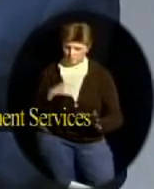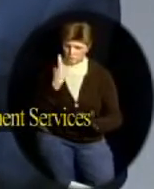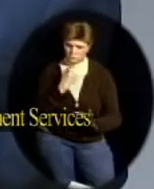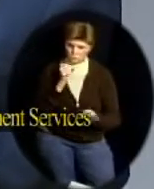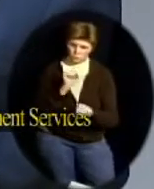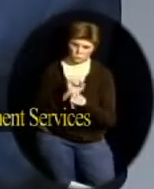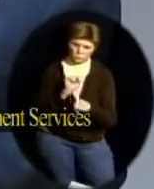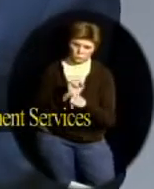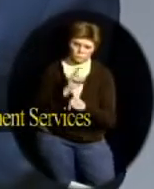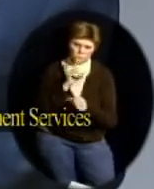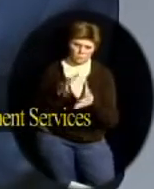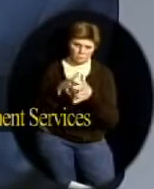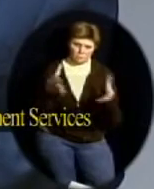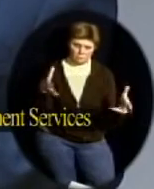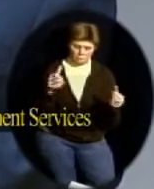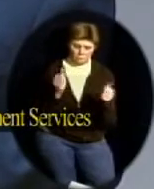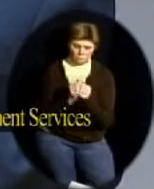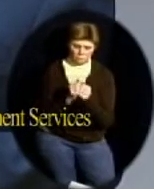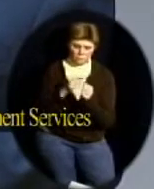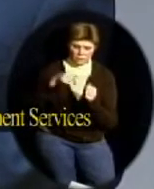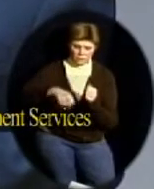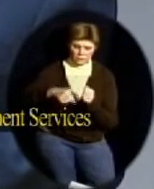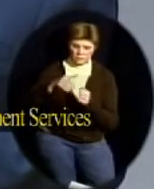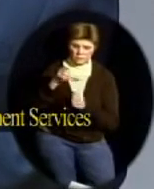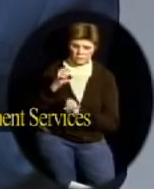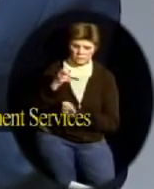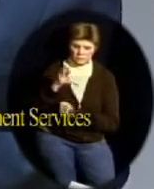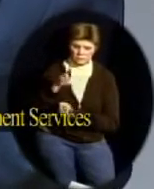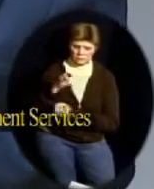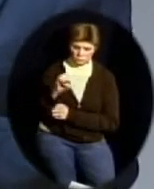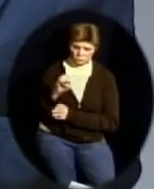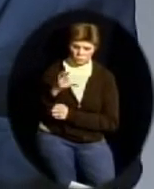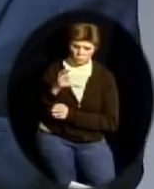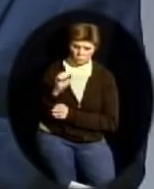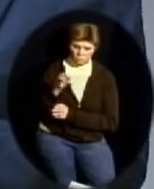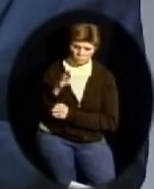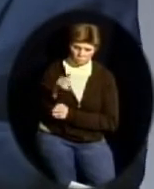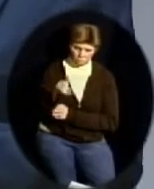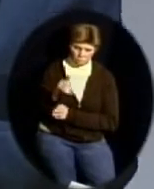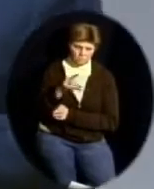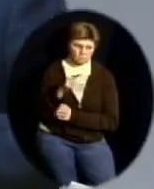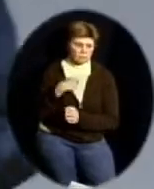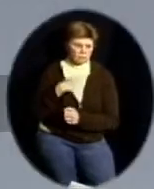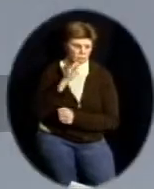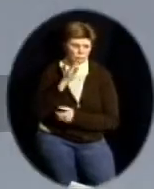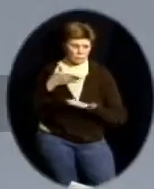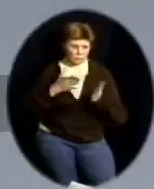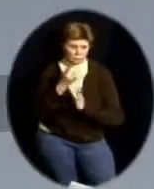and give her an opportunity to talk to you about it a little bit, and then I'll come back and finish up.